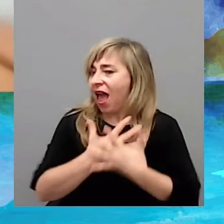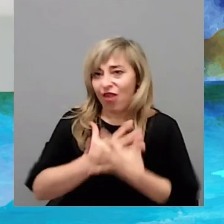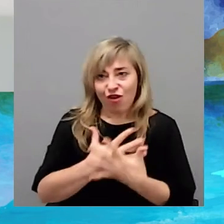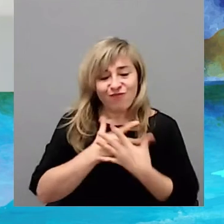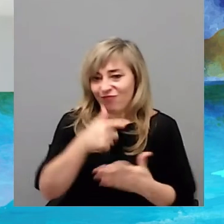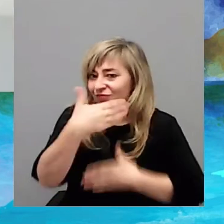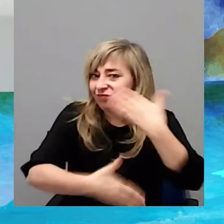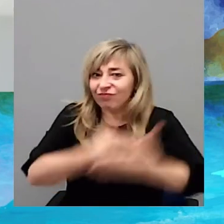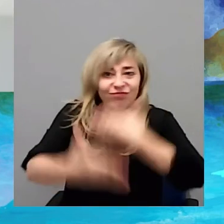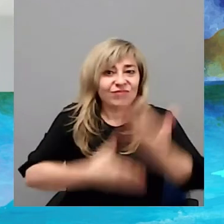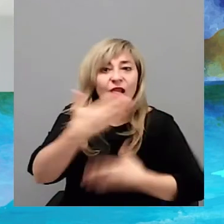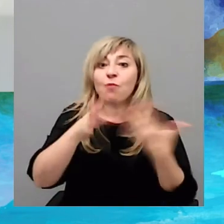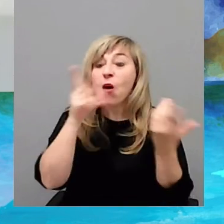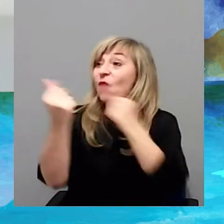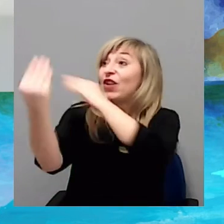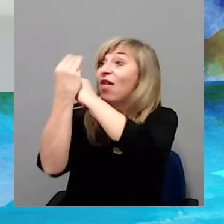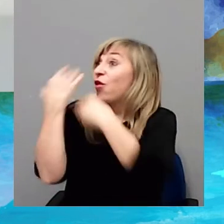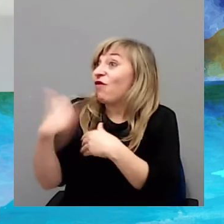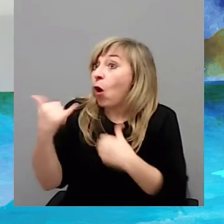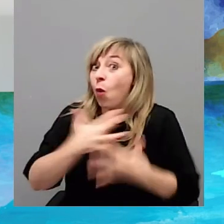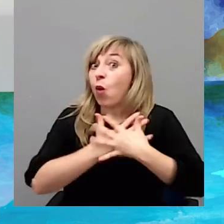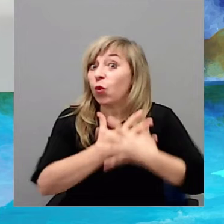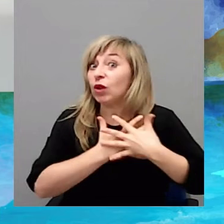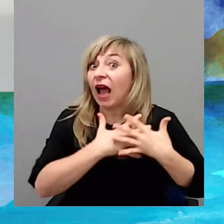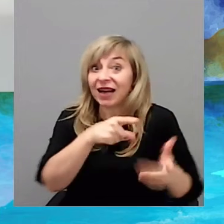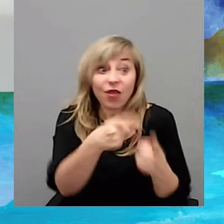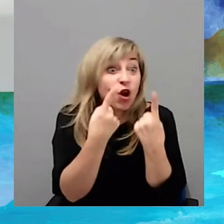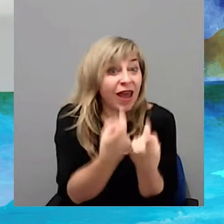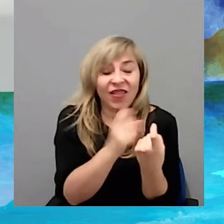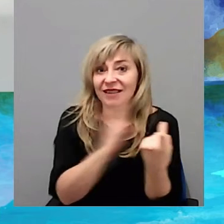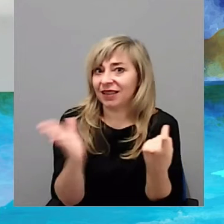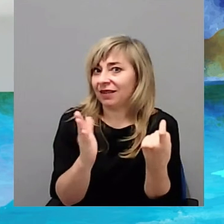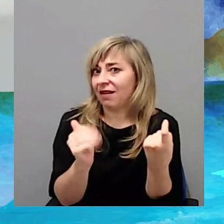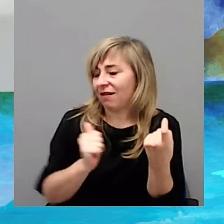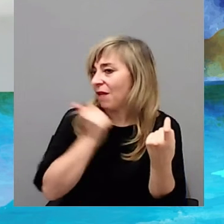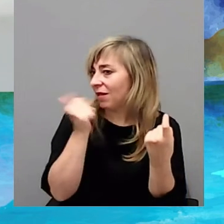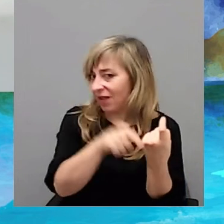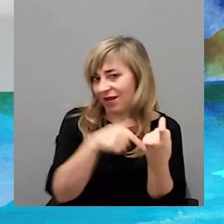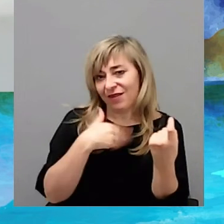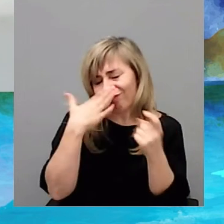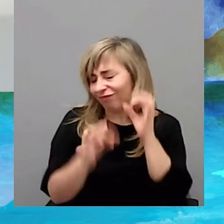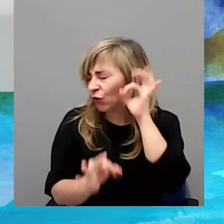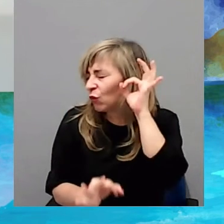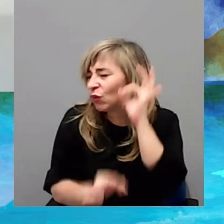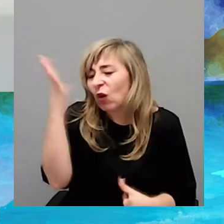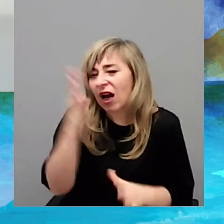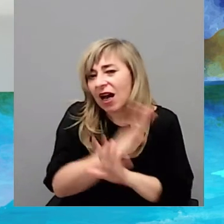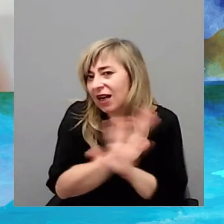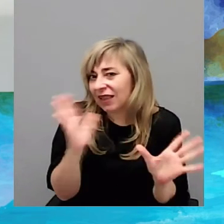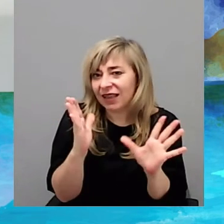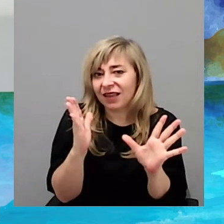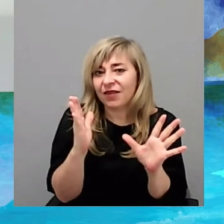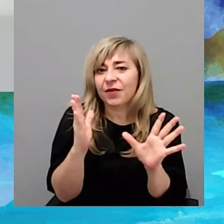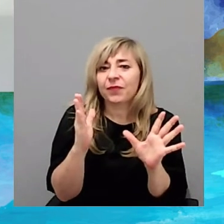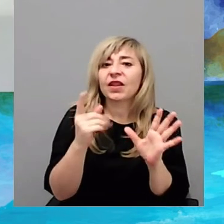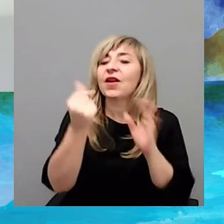term, tenemos it un will volumen keep de being financiación something como para- that we como para cannot asumirlo. pay for because we don't have the Y level hemos of tenido funding to suerte cover it. de haber encontrado